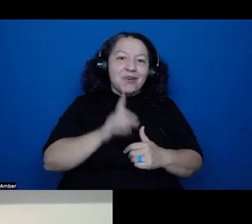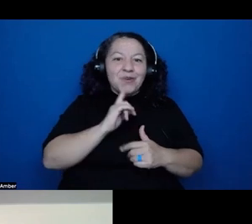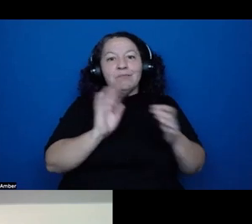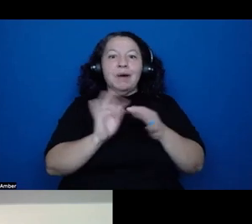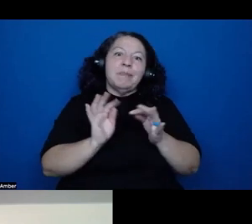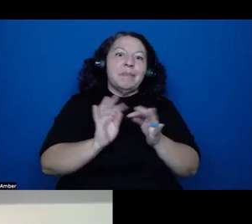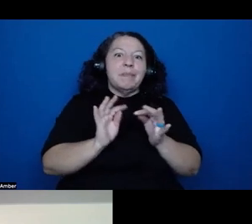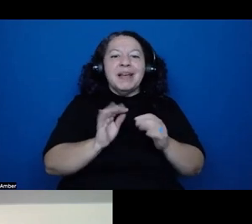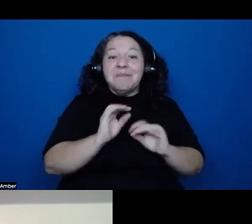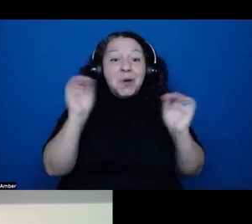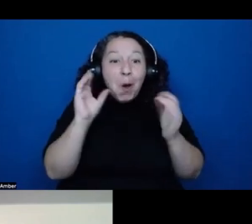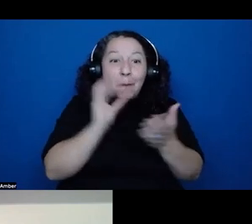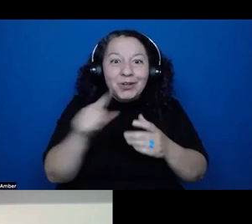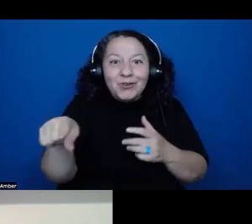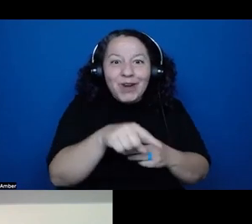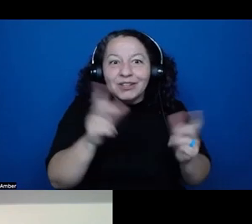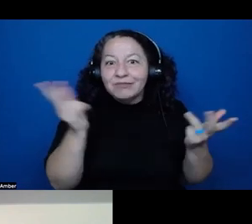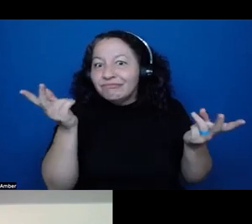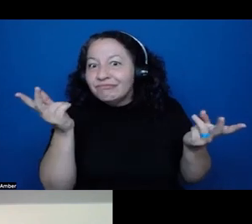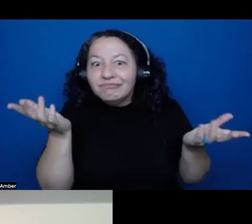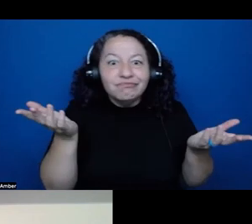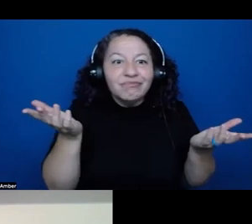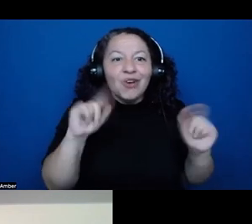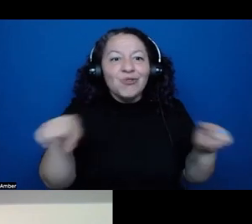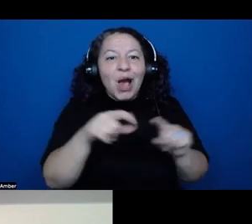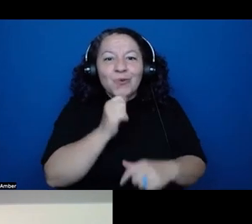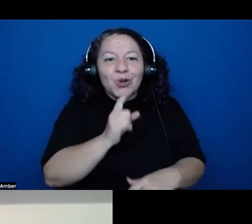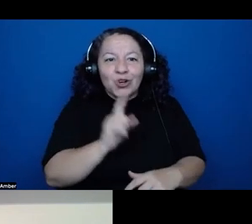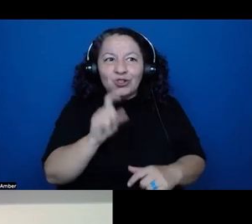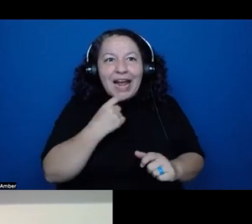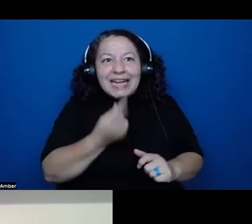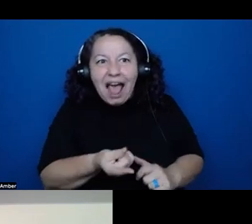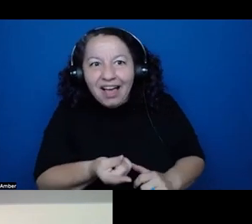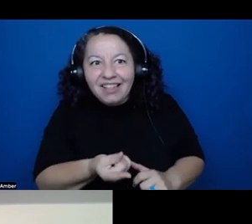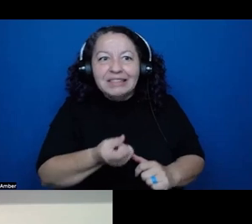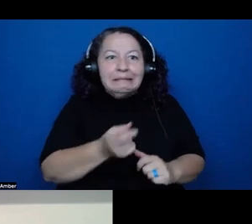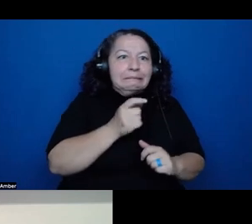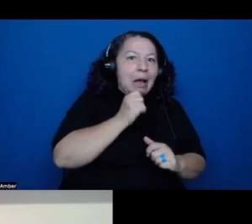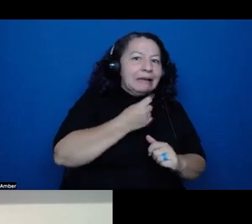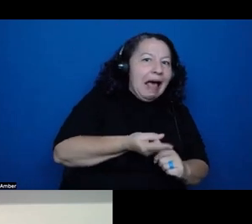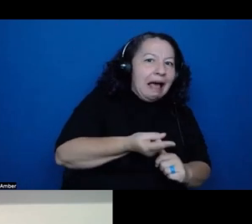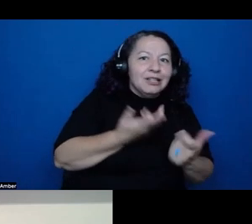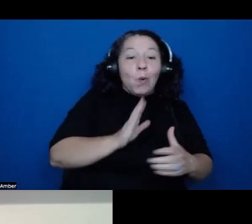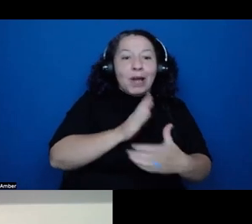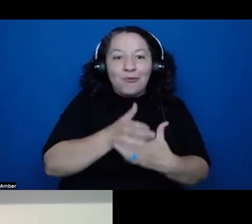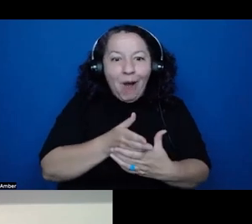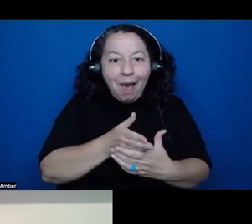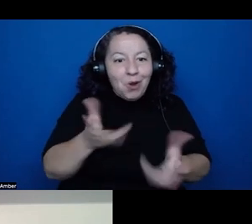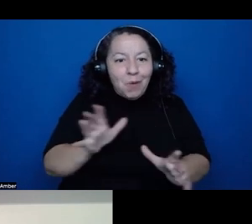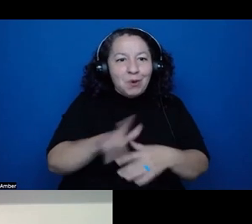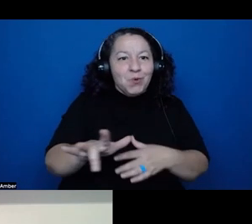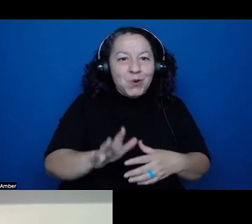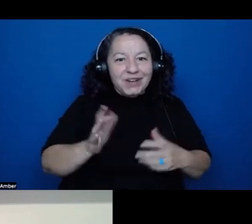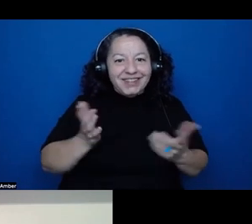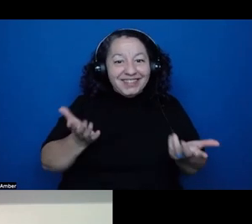the screen, and then no one was sure whether to like tell me or not because you don't want to be rude. And so there was like, but I was like,